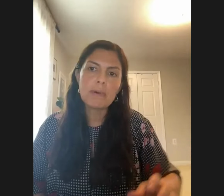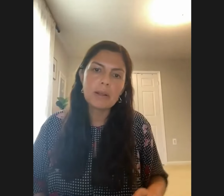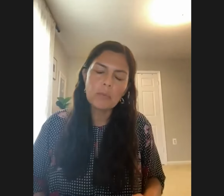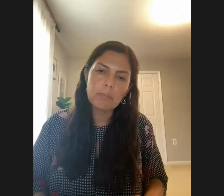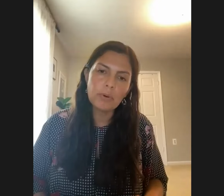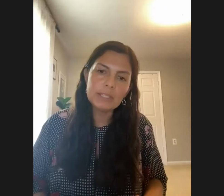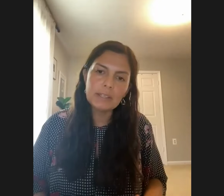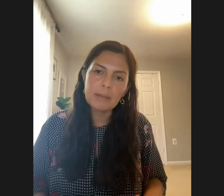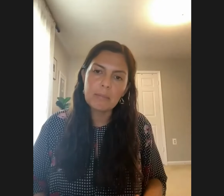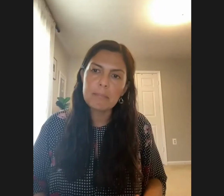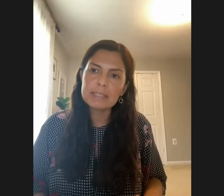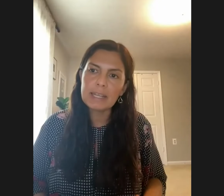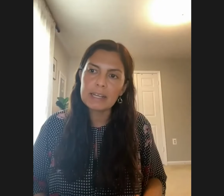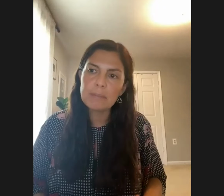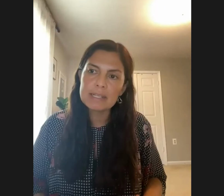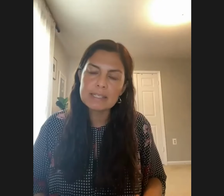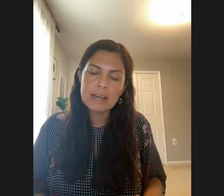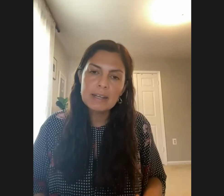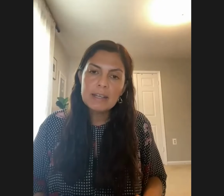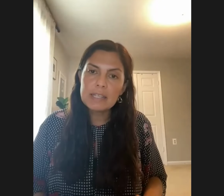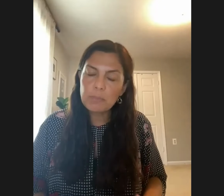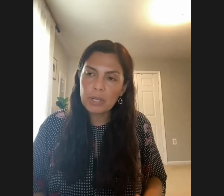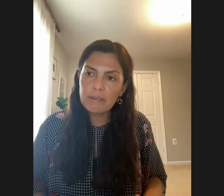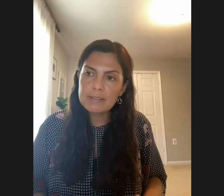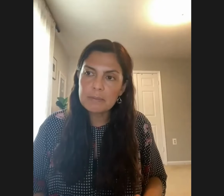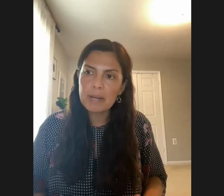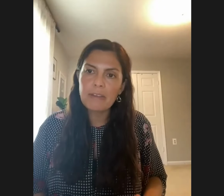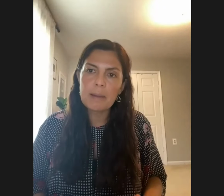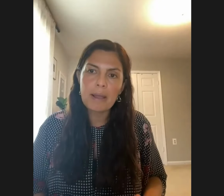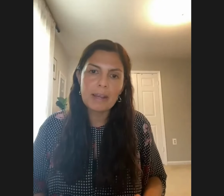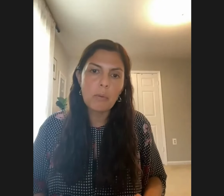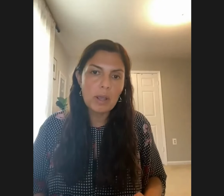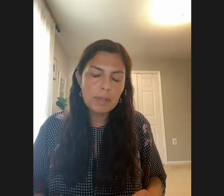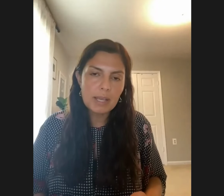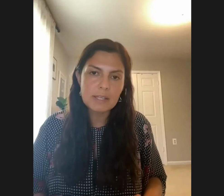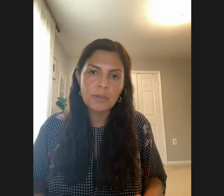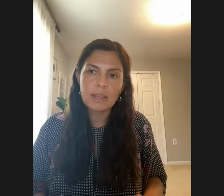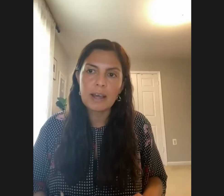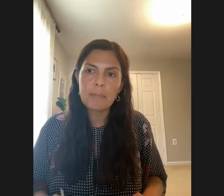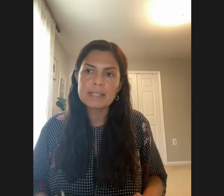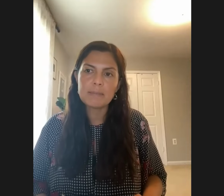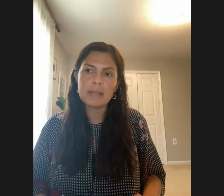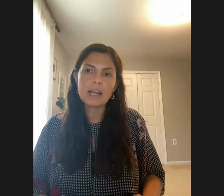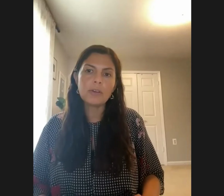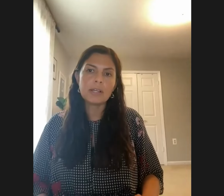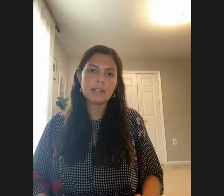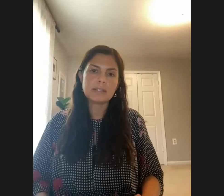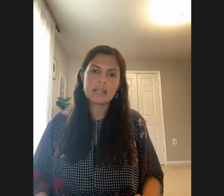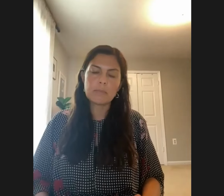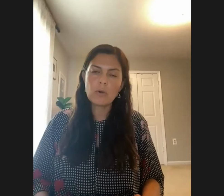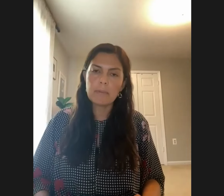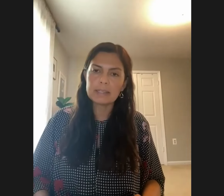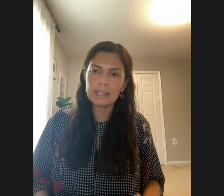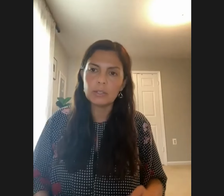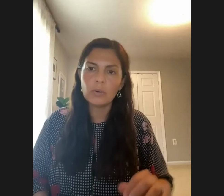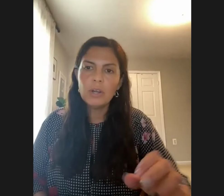this delay we've had and the WebPoint presentation and materials will be